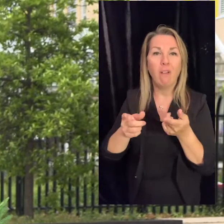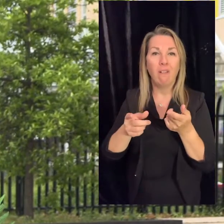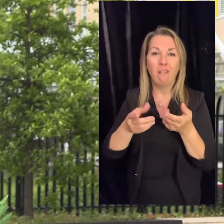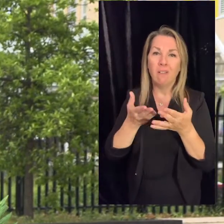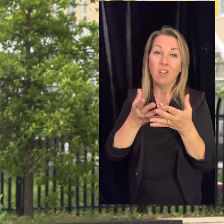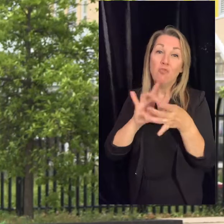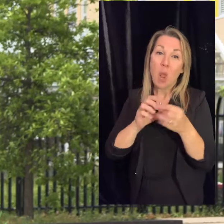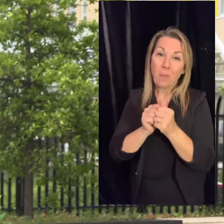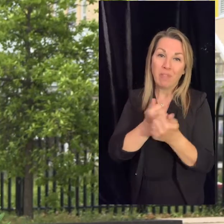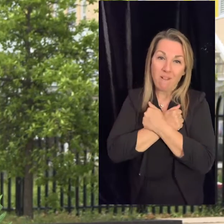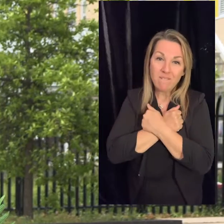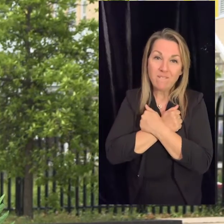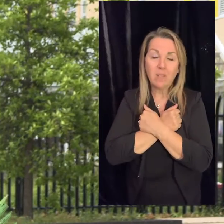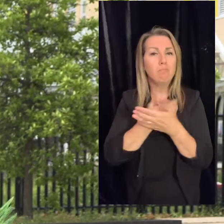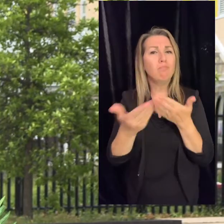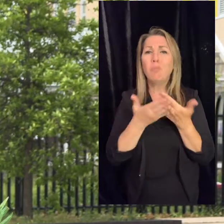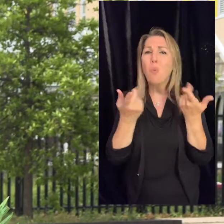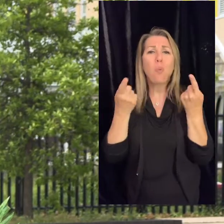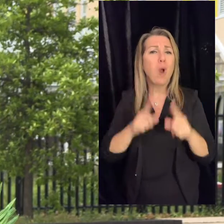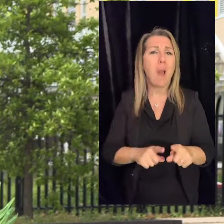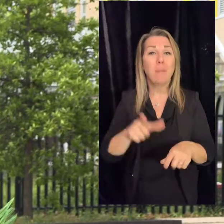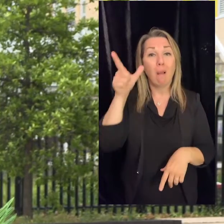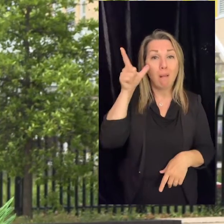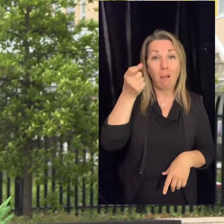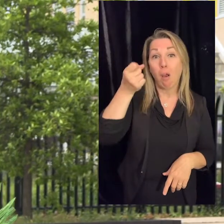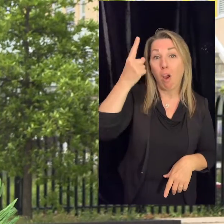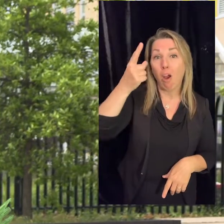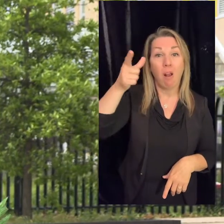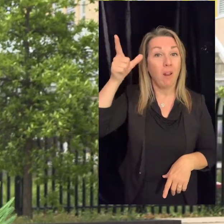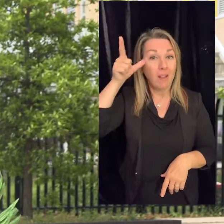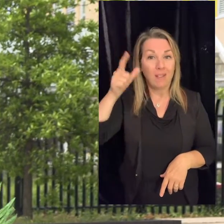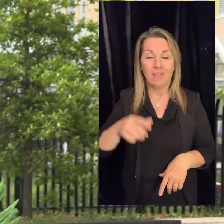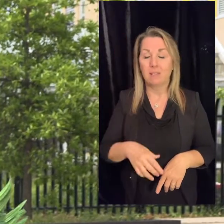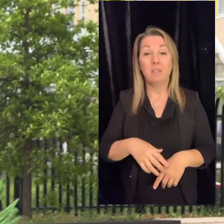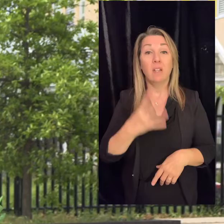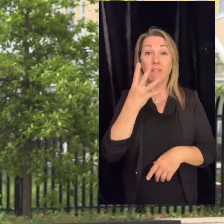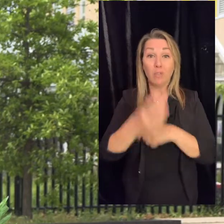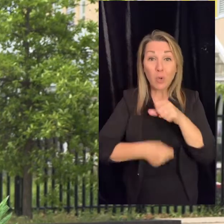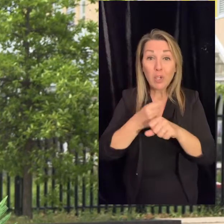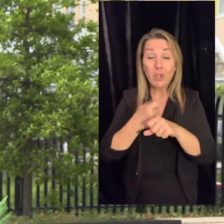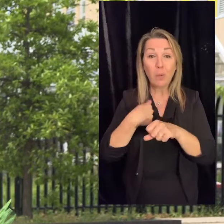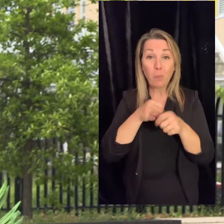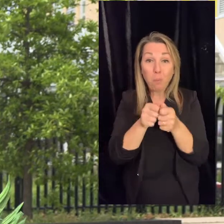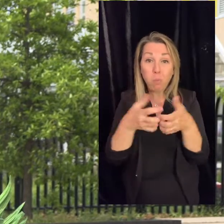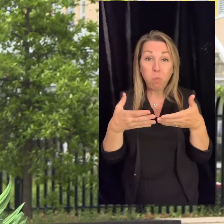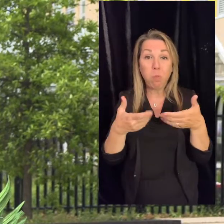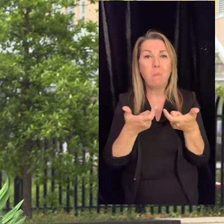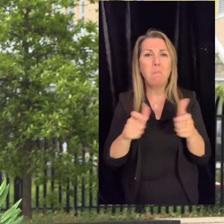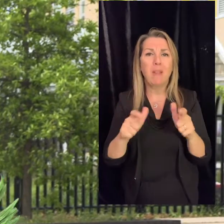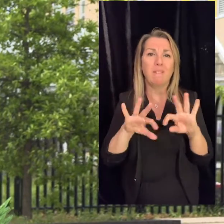love. No matter what happens, Lincoln knows Lincoln. And by this 4th year, we've grown into a big family.